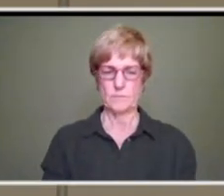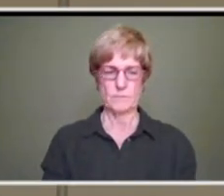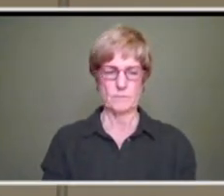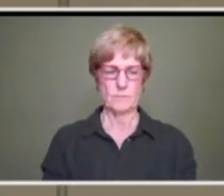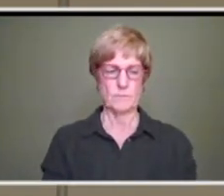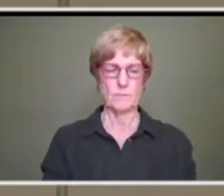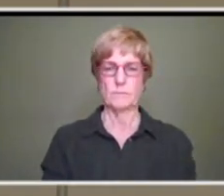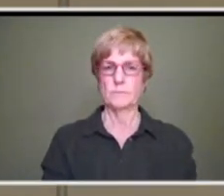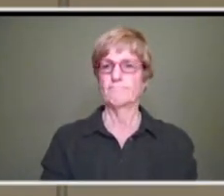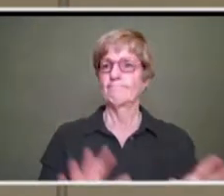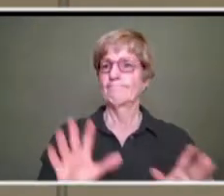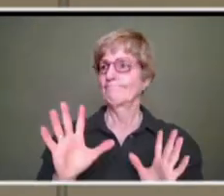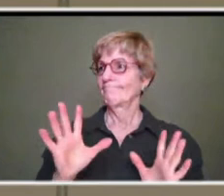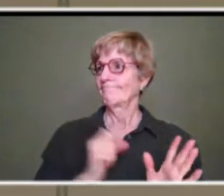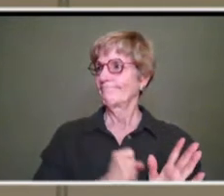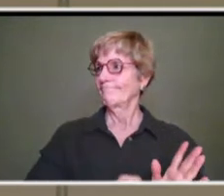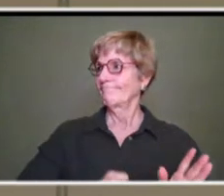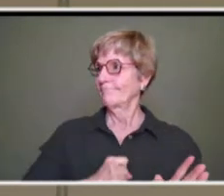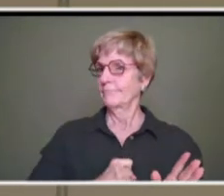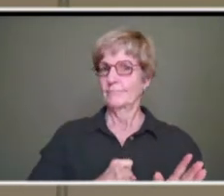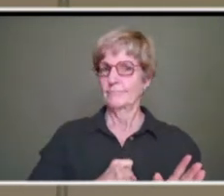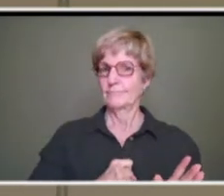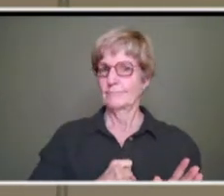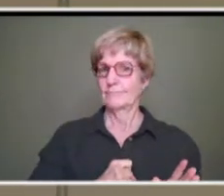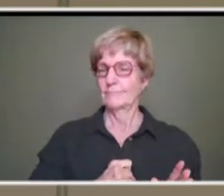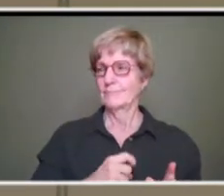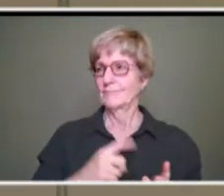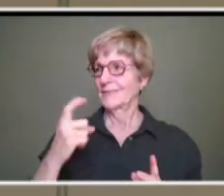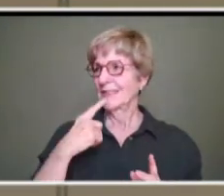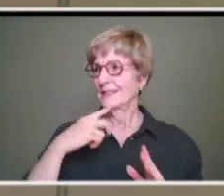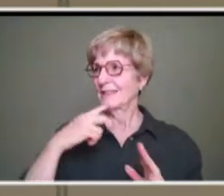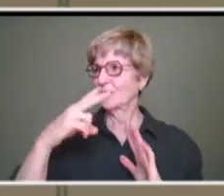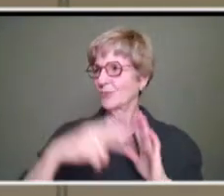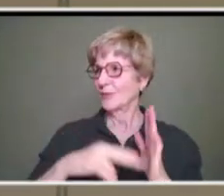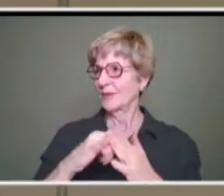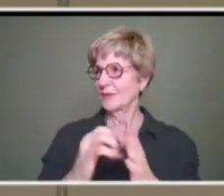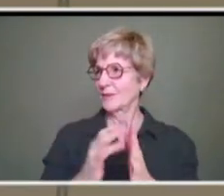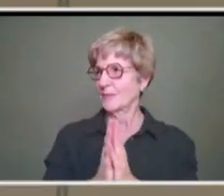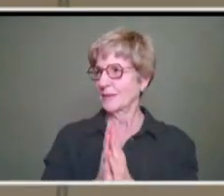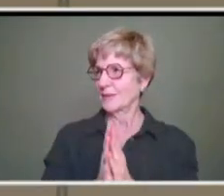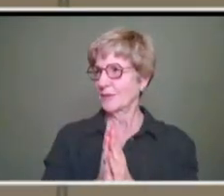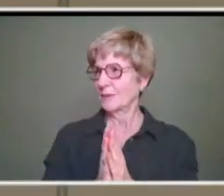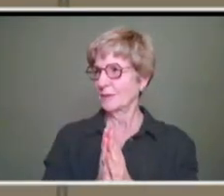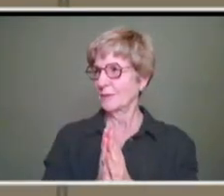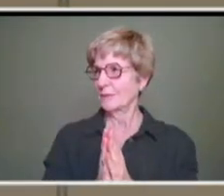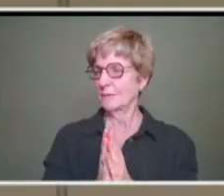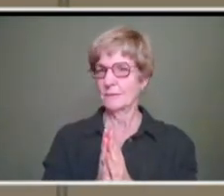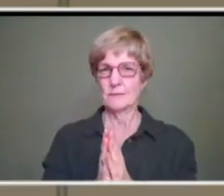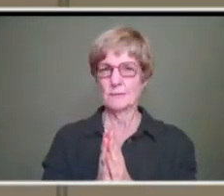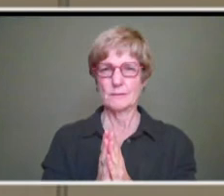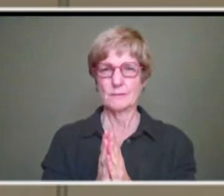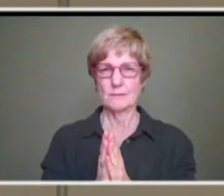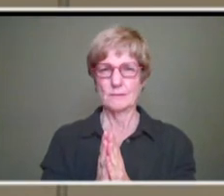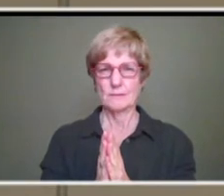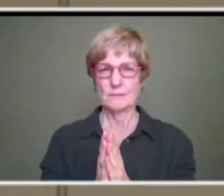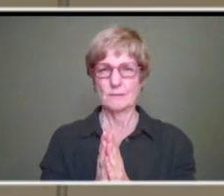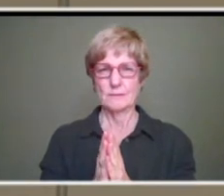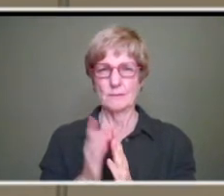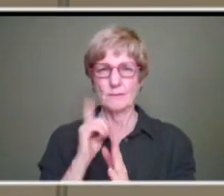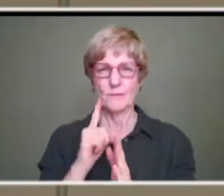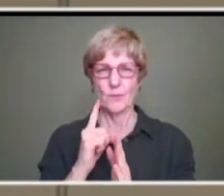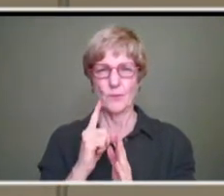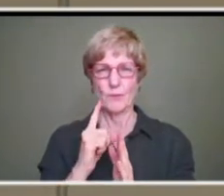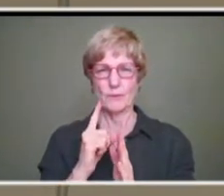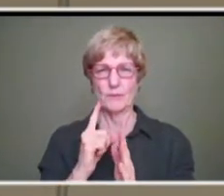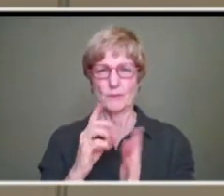um I'm sorry uh do I have it says I have to read those petitions by um individually for the record so